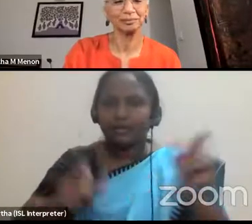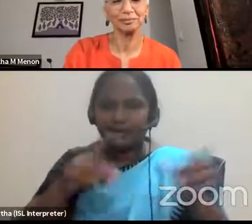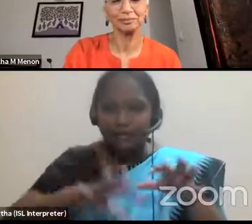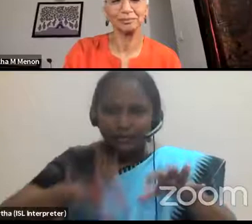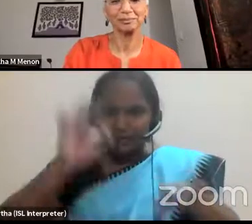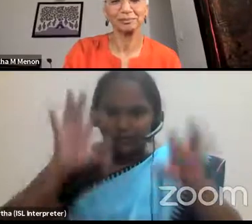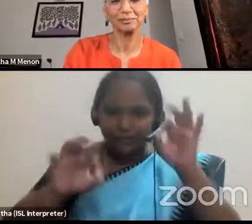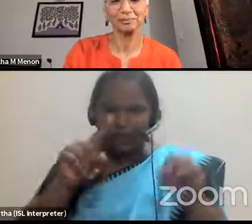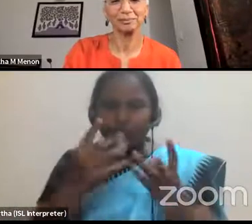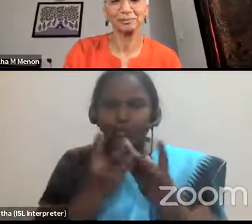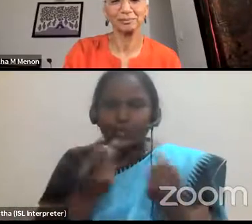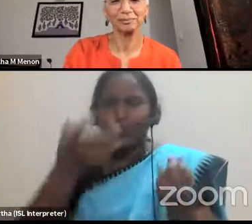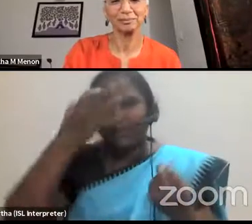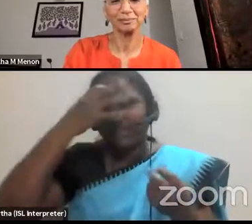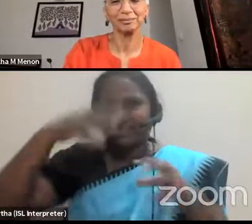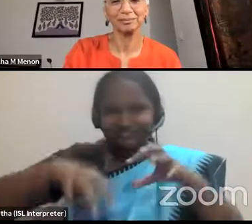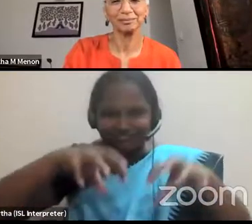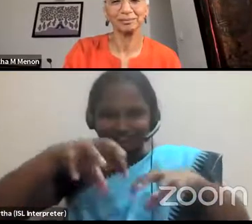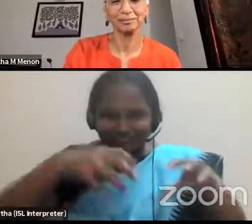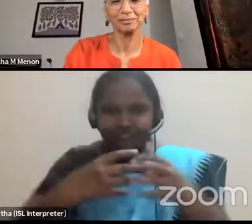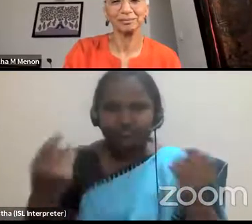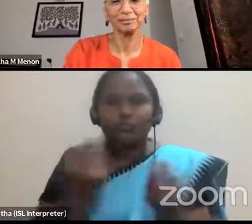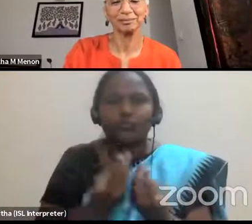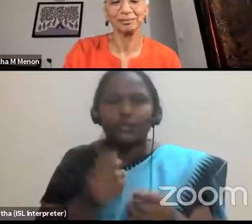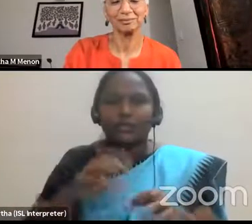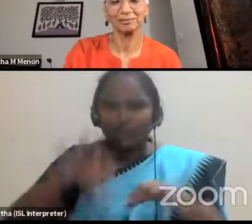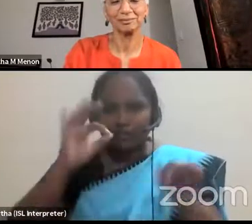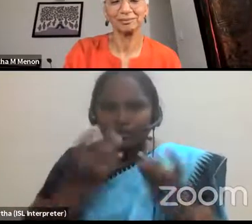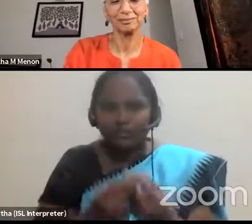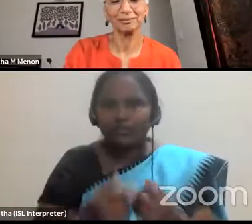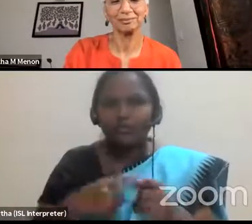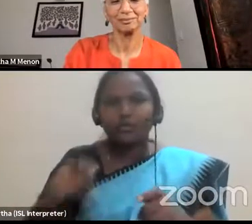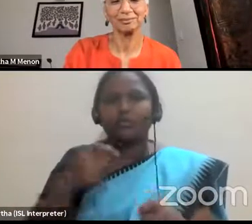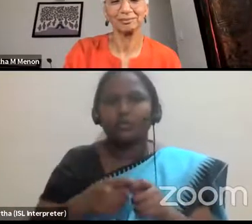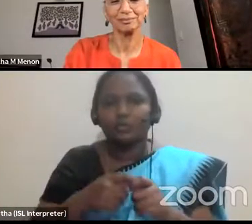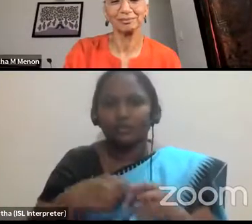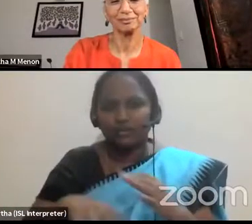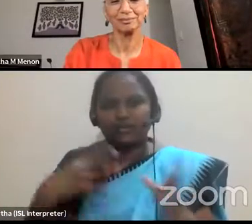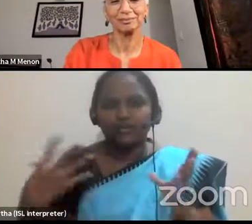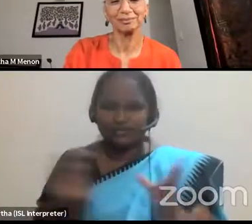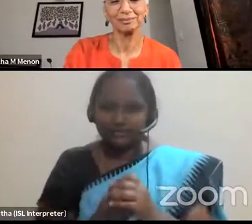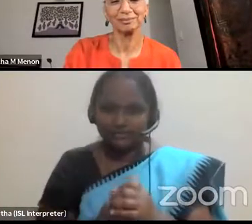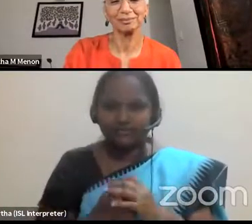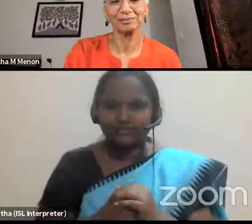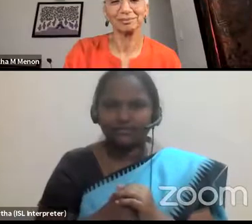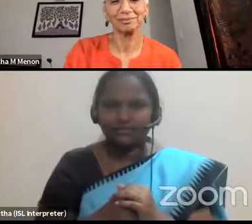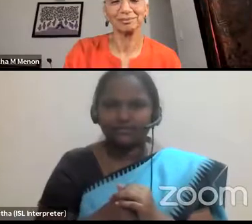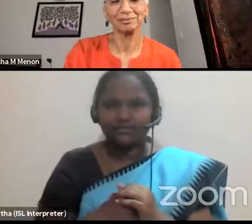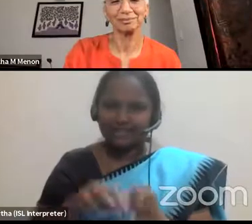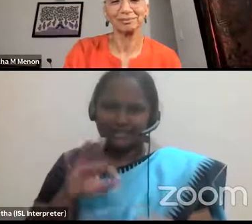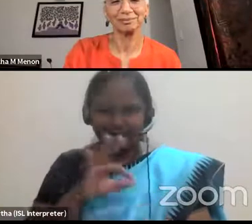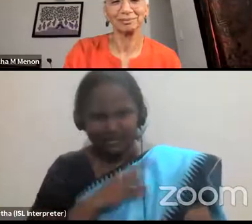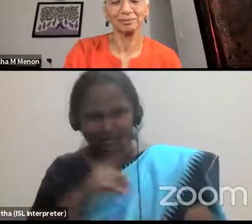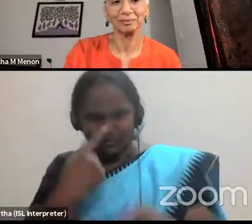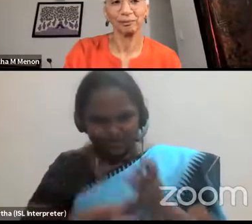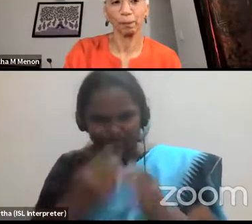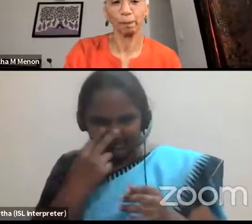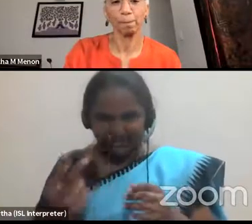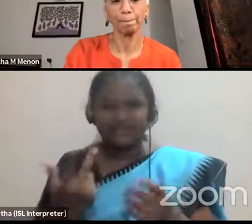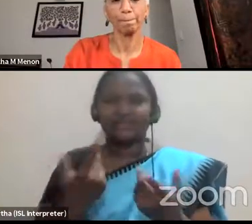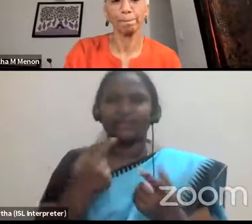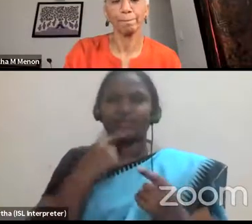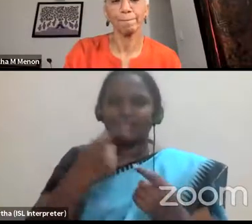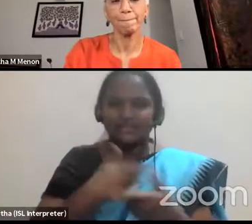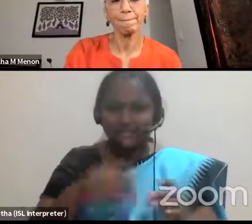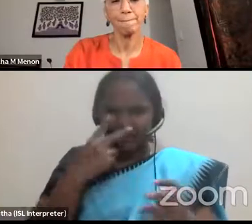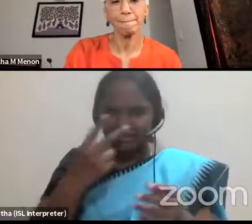one problem area and finding a solution for that and working pro bono with us. So like what you saw with Hussain,